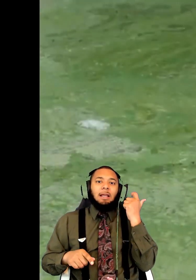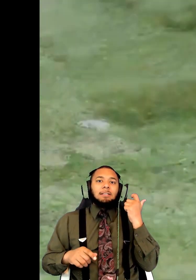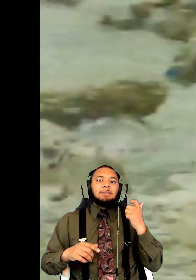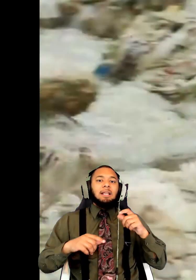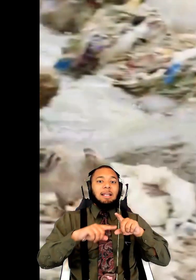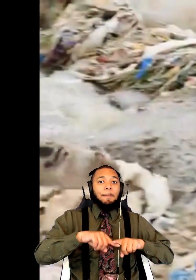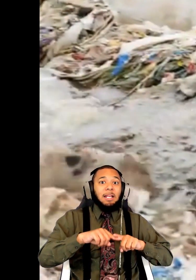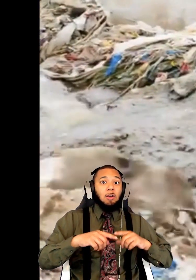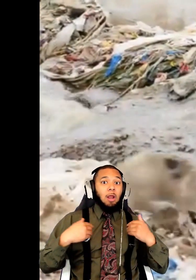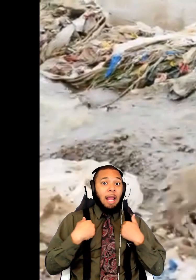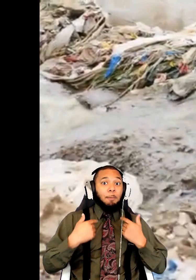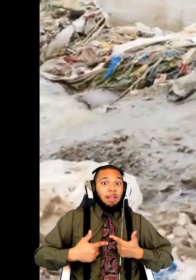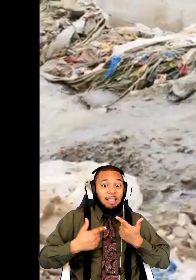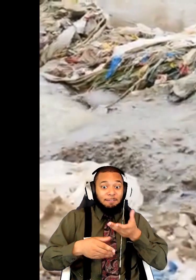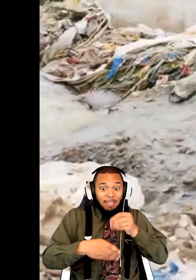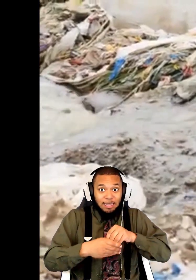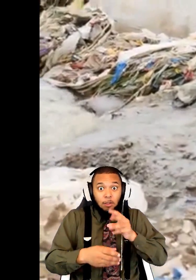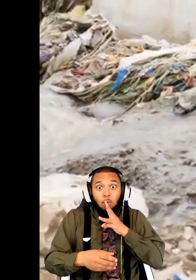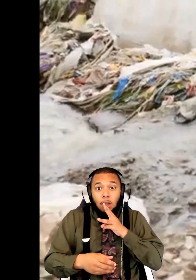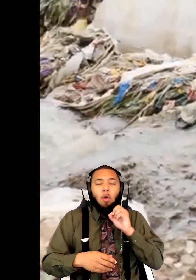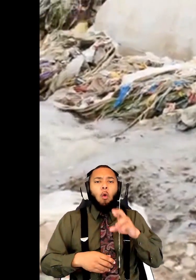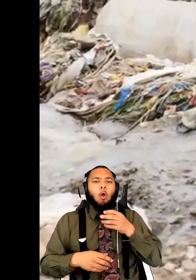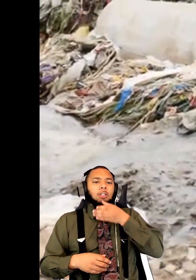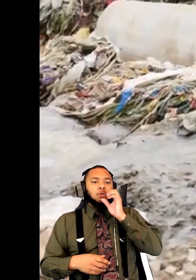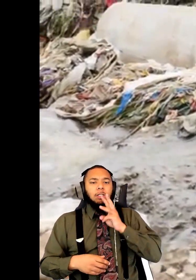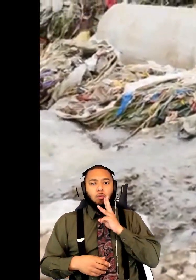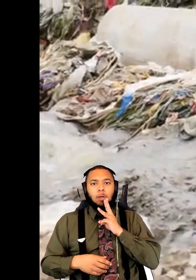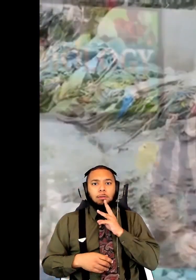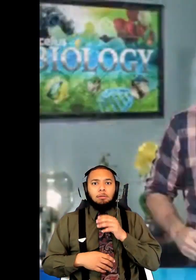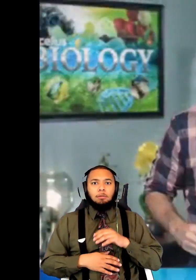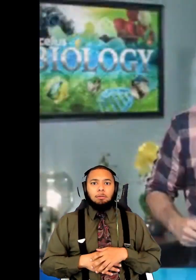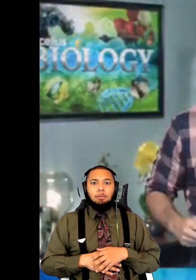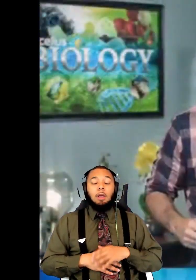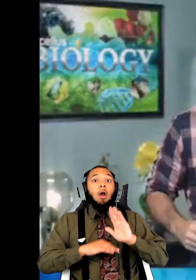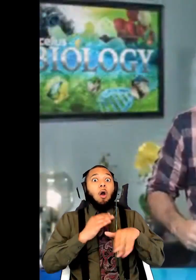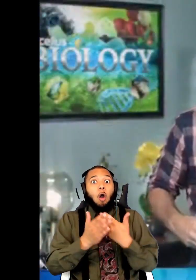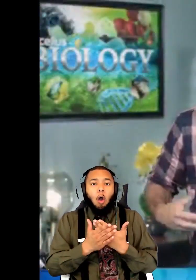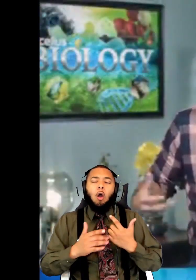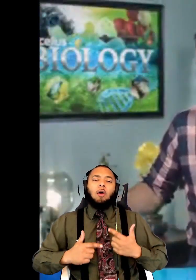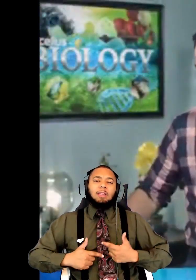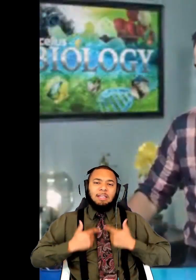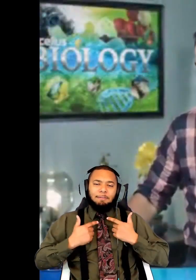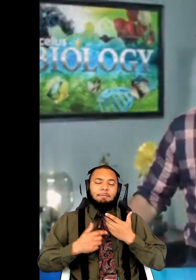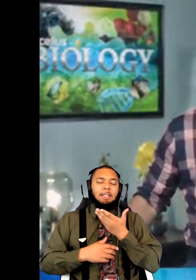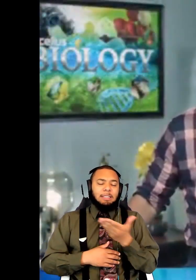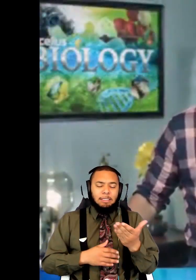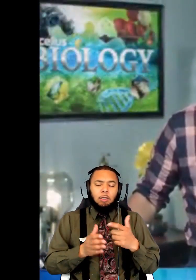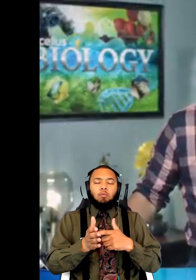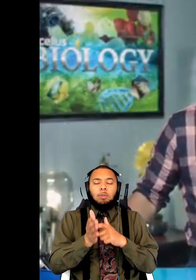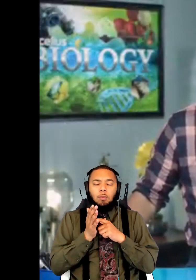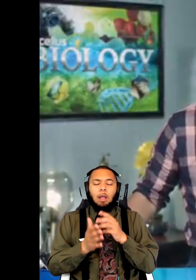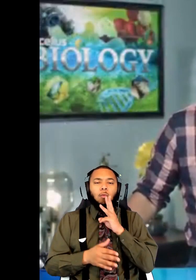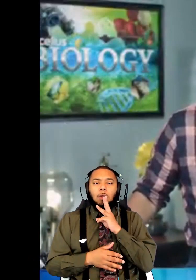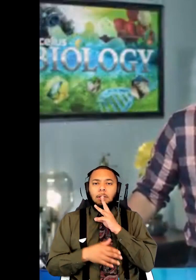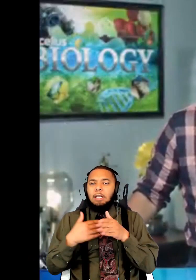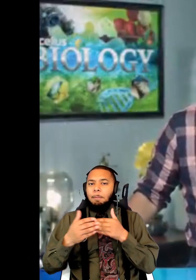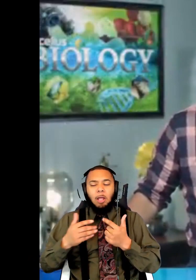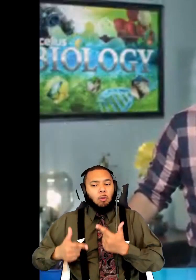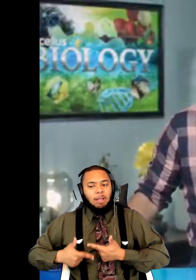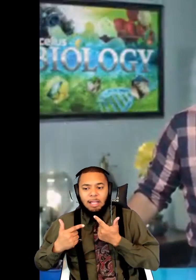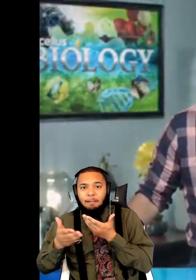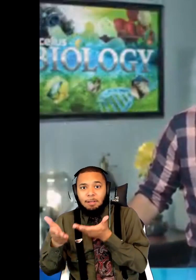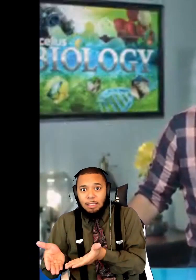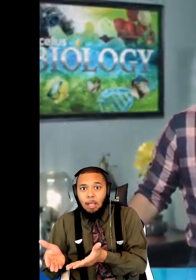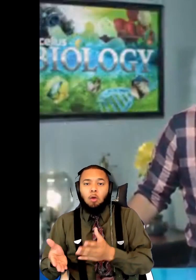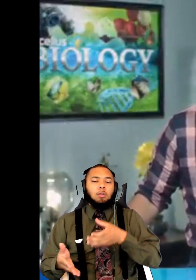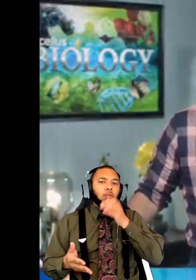they rely on that water to drink, right? Because all living things need water to survive. Whether they're living in it or whether they're drinking it, you've got to